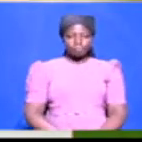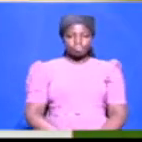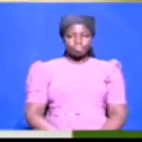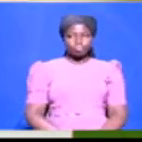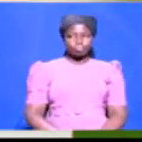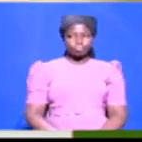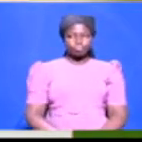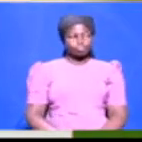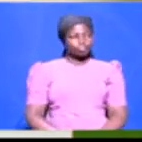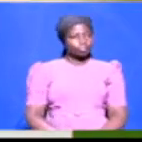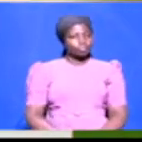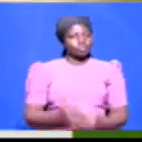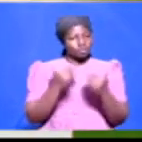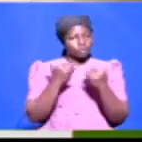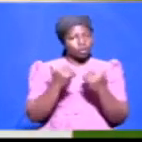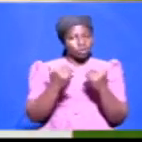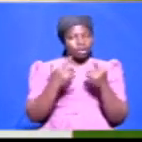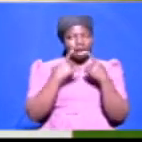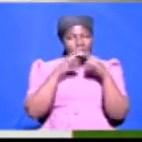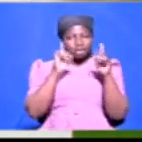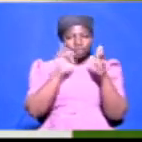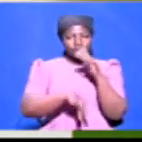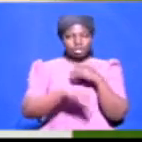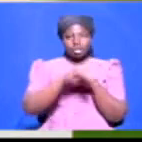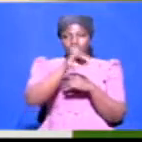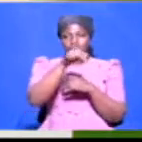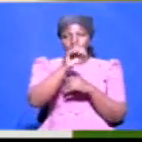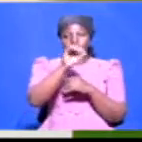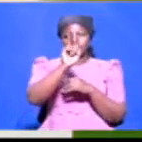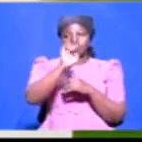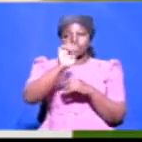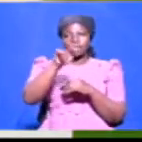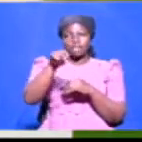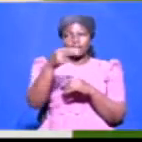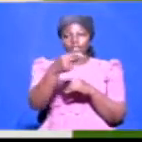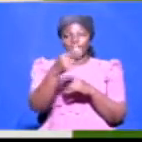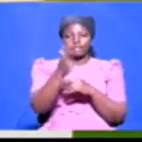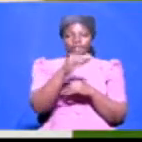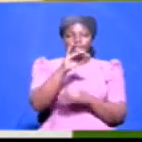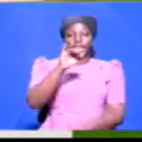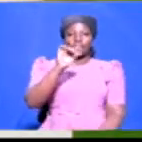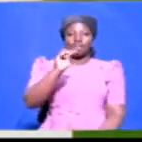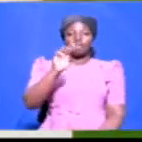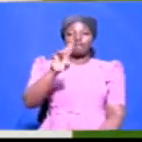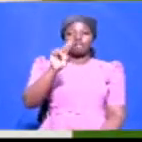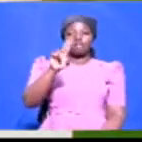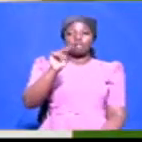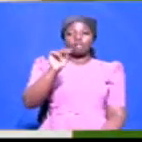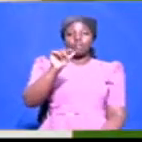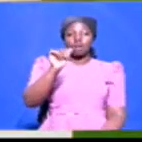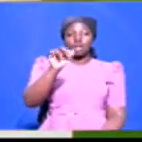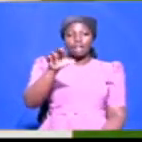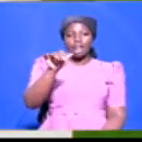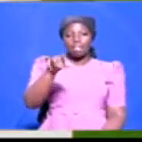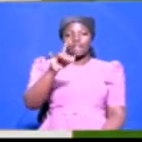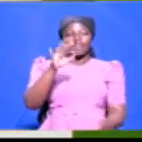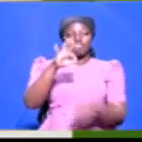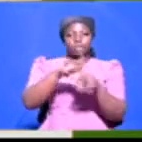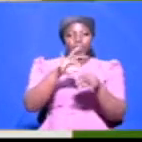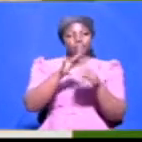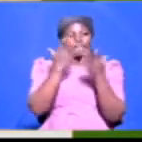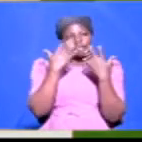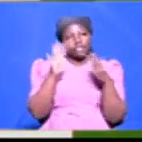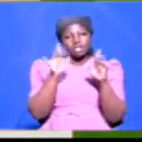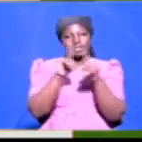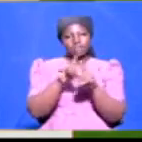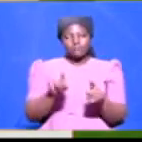that Joseph Kivenzi Mung’ara been duly elected as the member of County